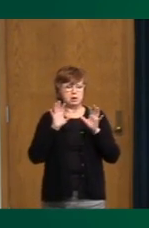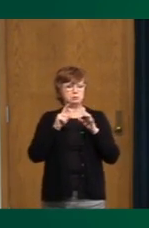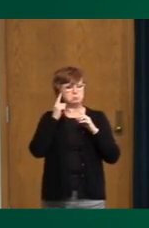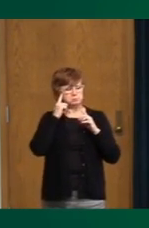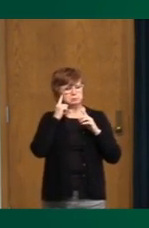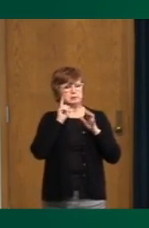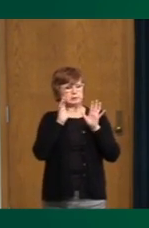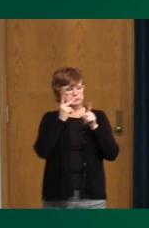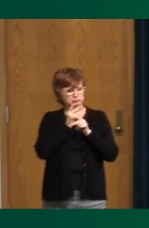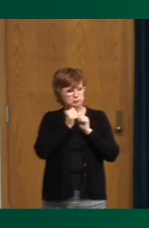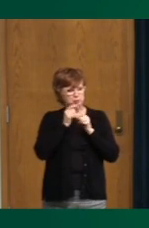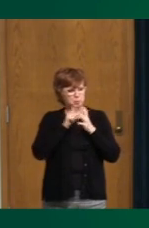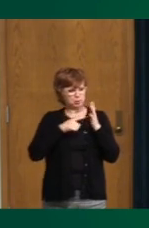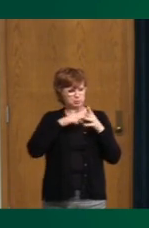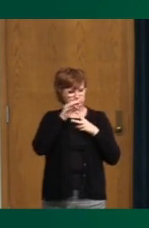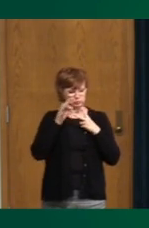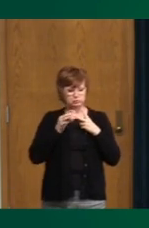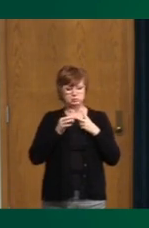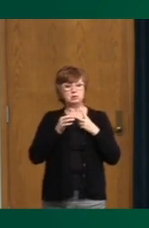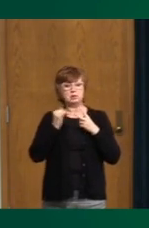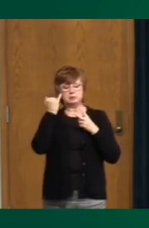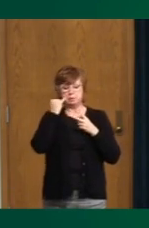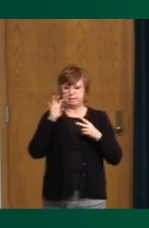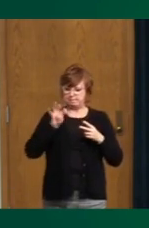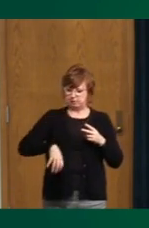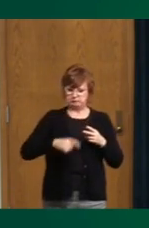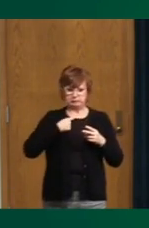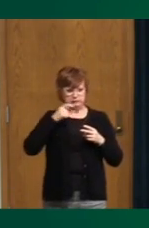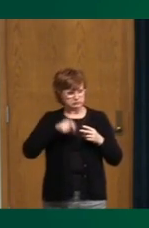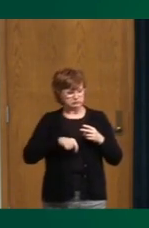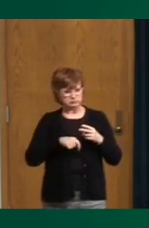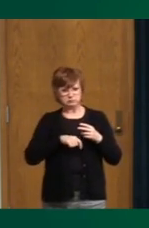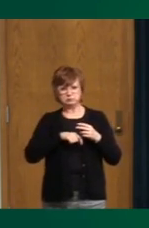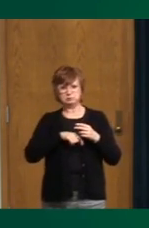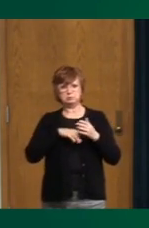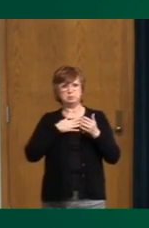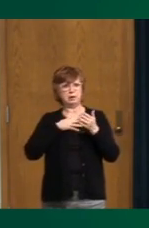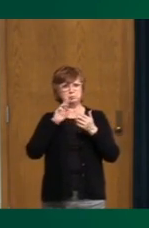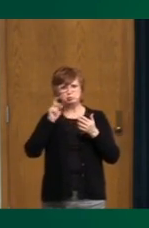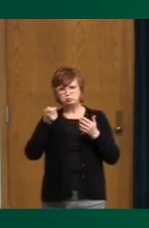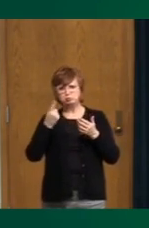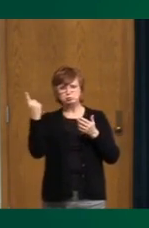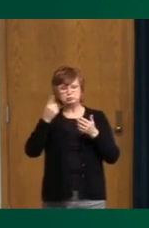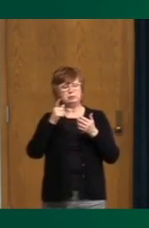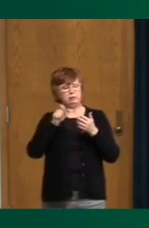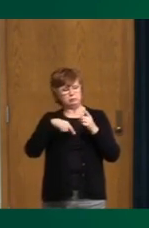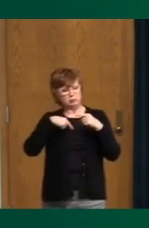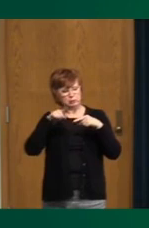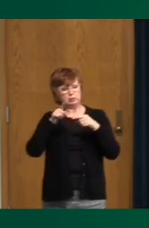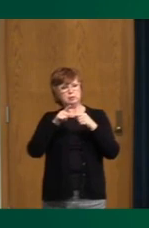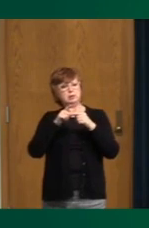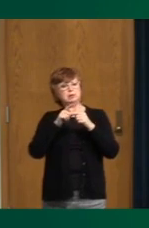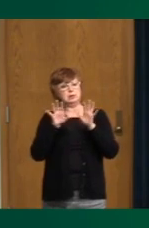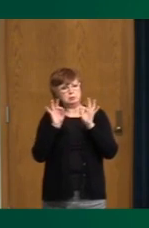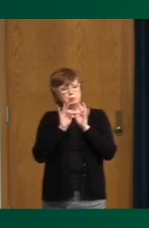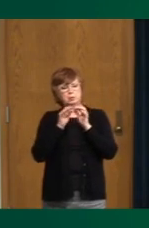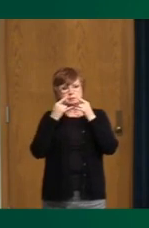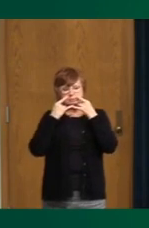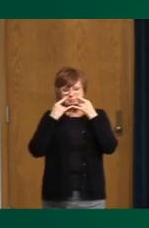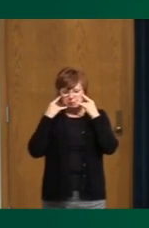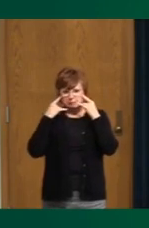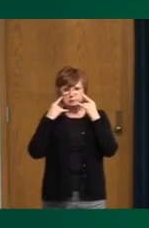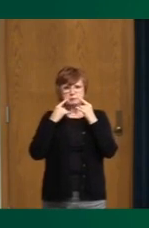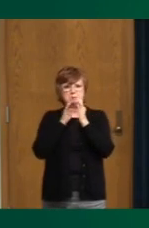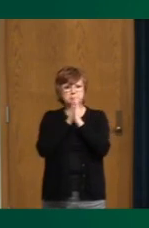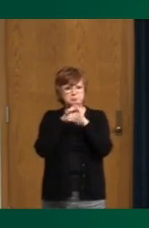These actions alone can have a significant impact, we hope, on our case numbers. And right now we're trending around 150,